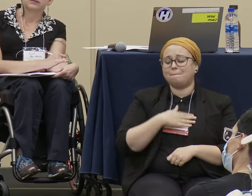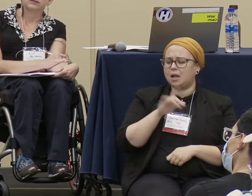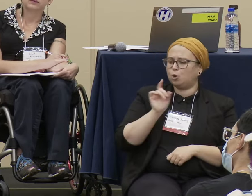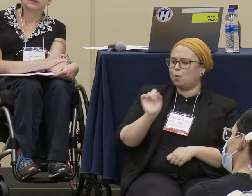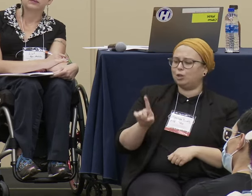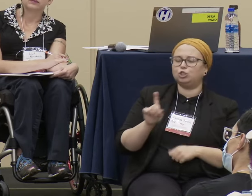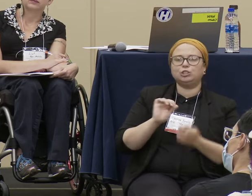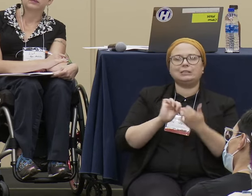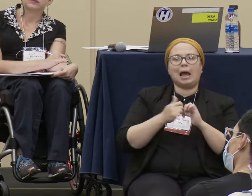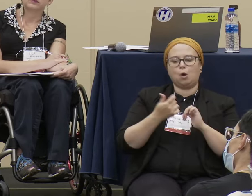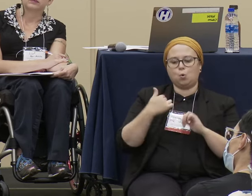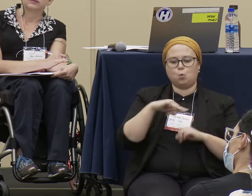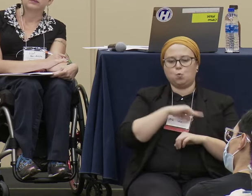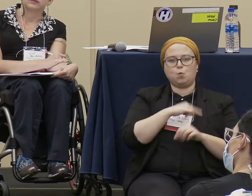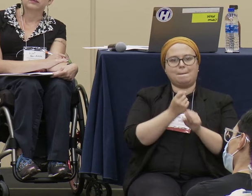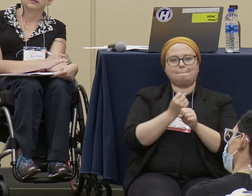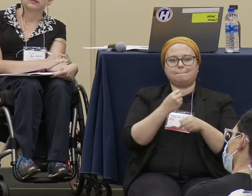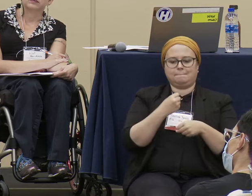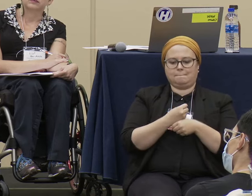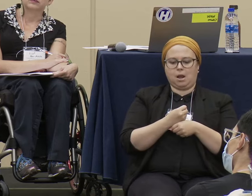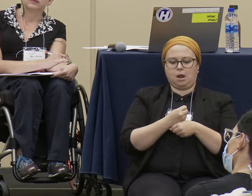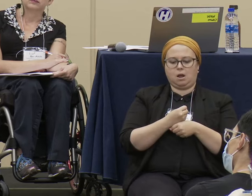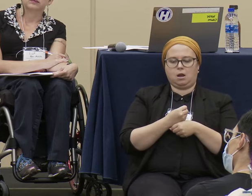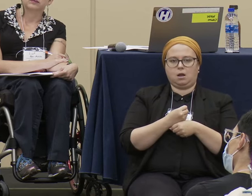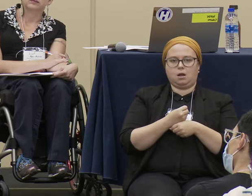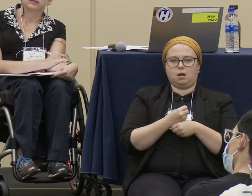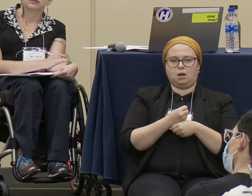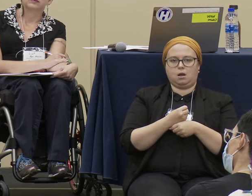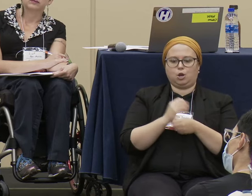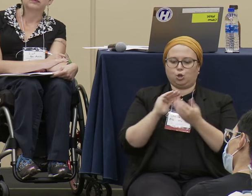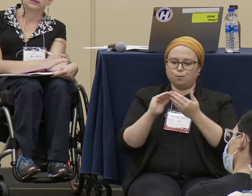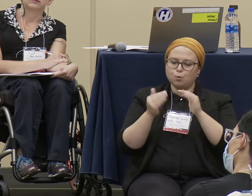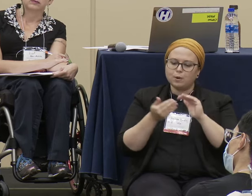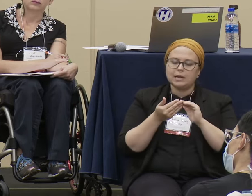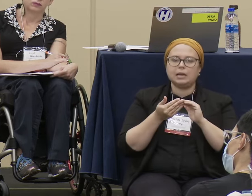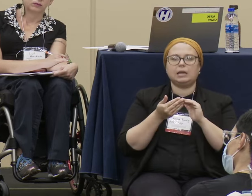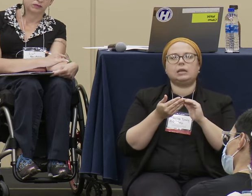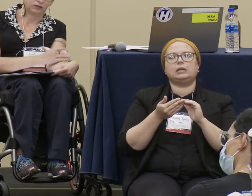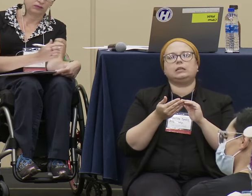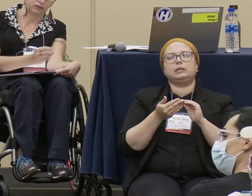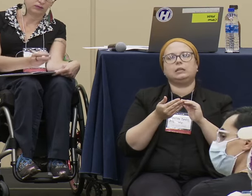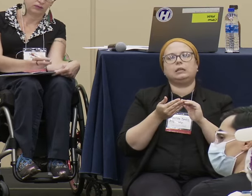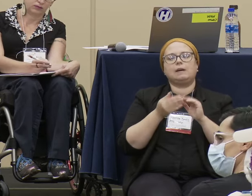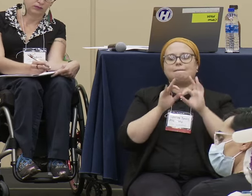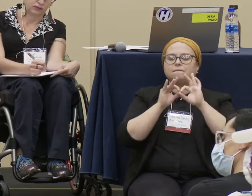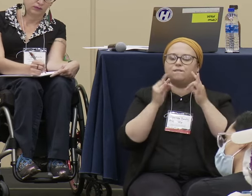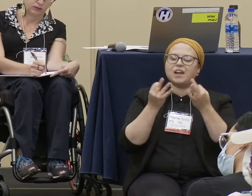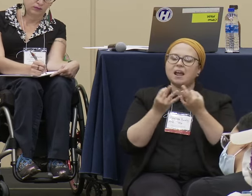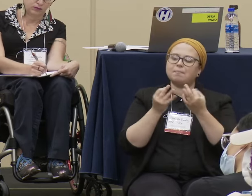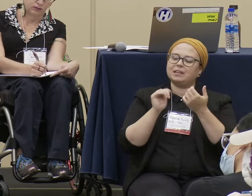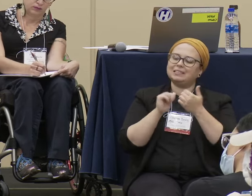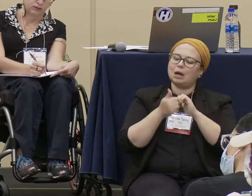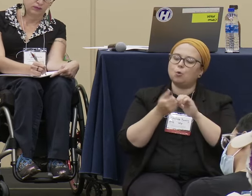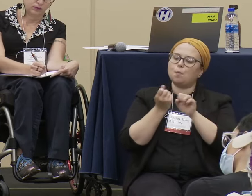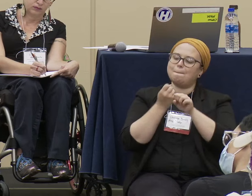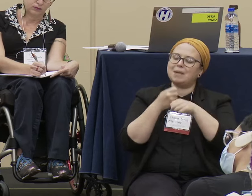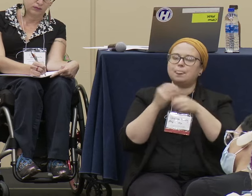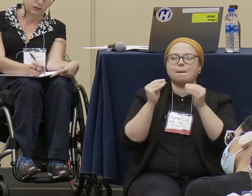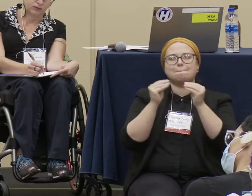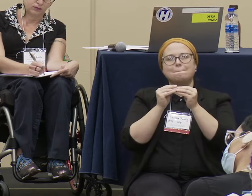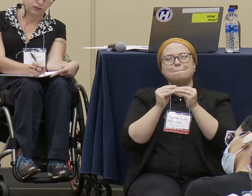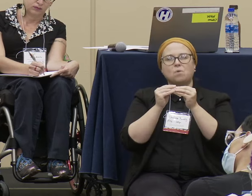how do we make our communities and our families more viable